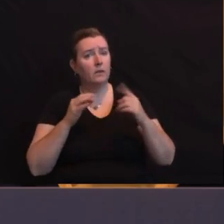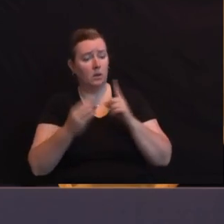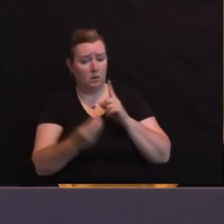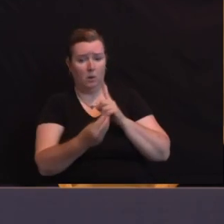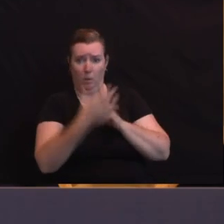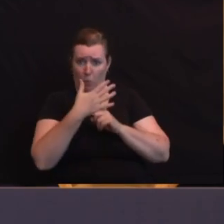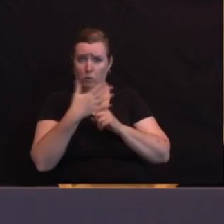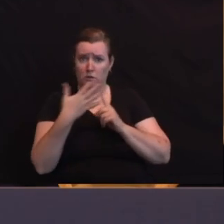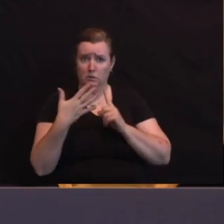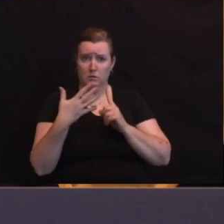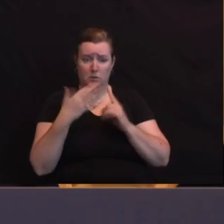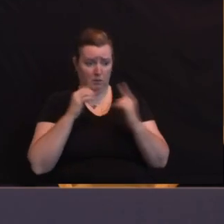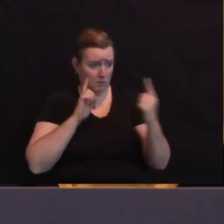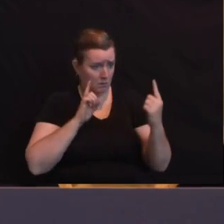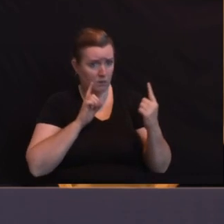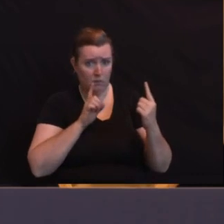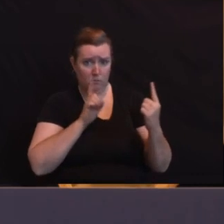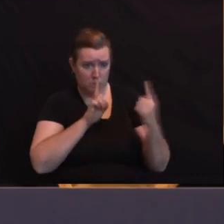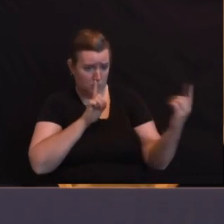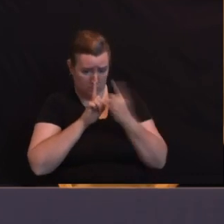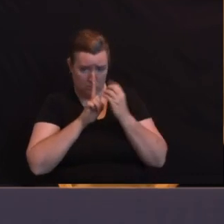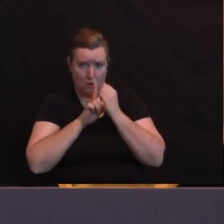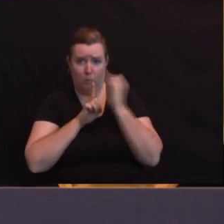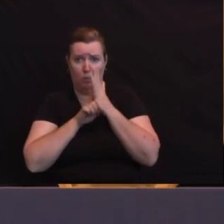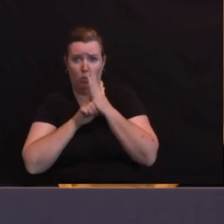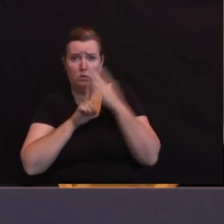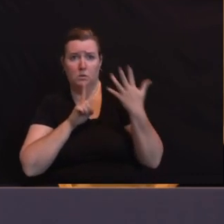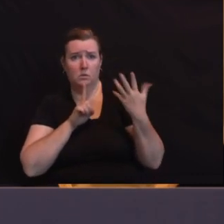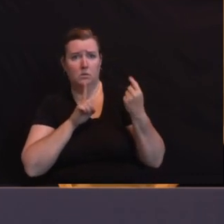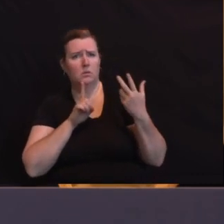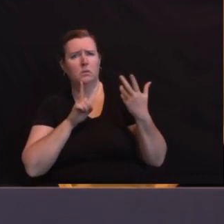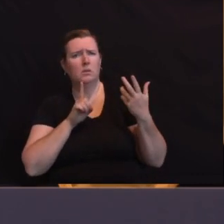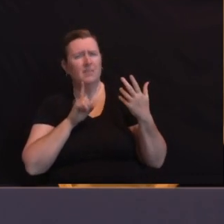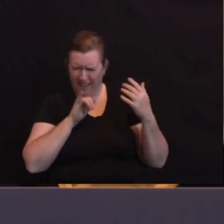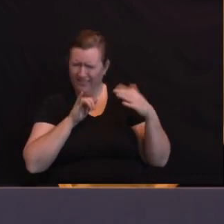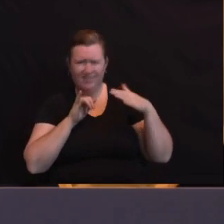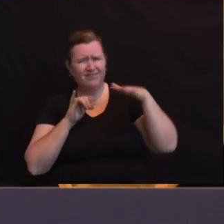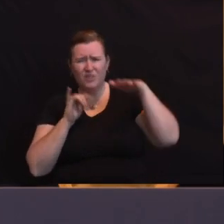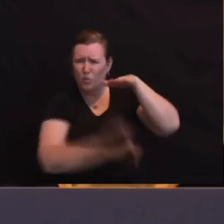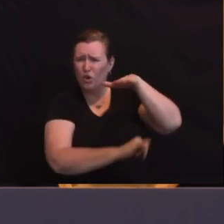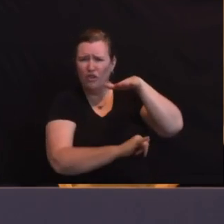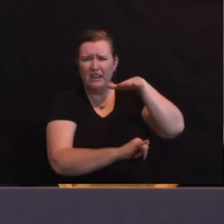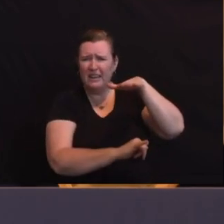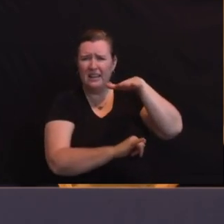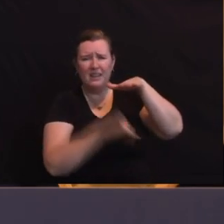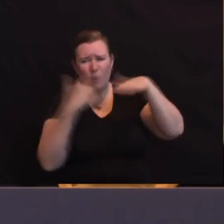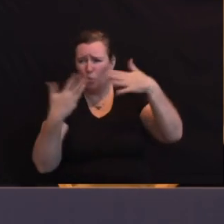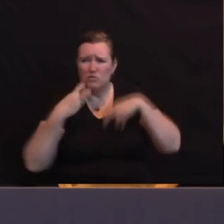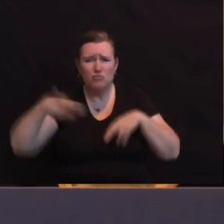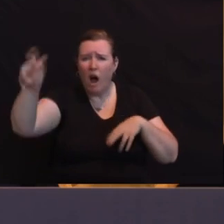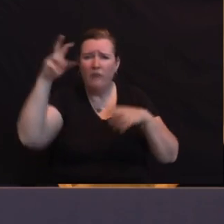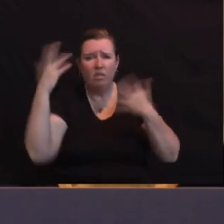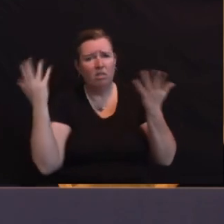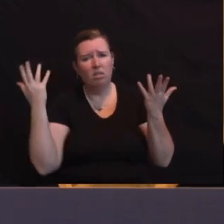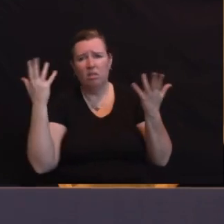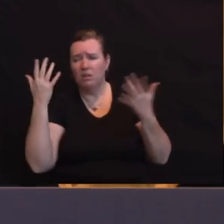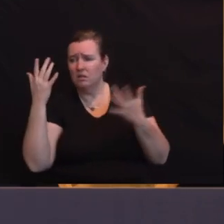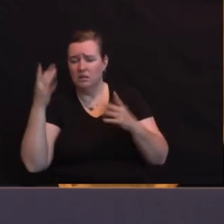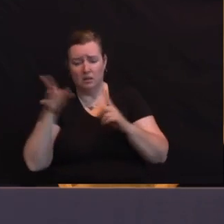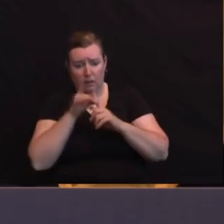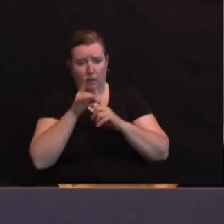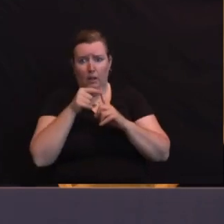who's COVID positive, it's black and white what you're supposed to do. Take yourself off the field. Certainly don't take a trip. So that's all I got on that.